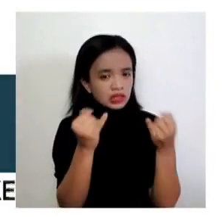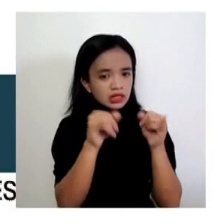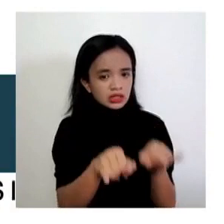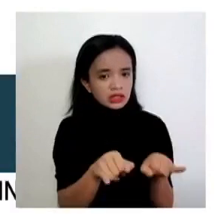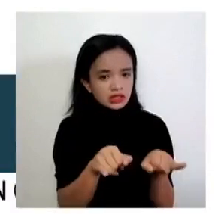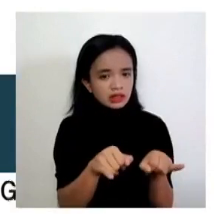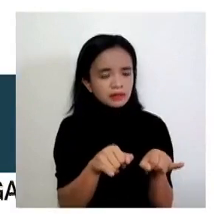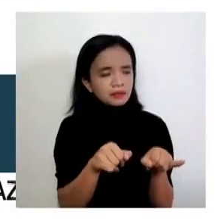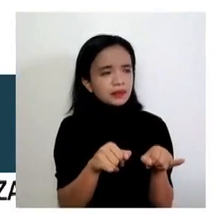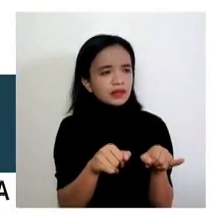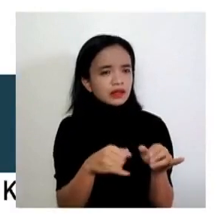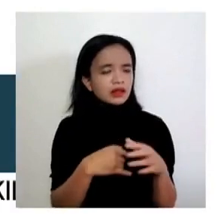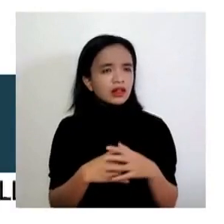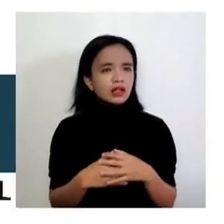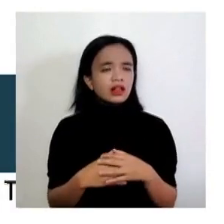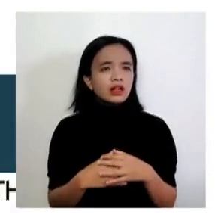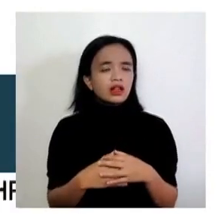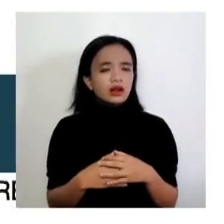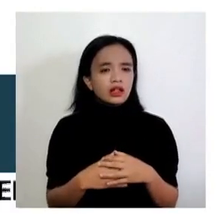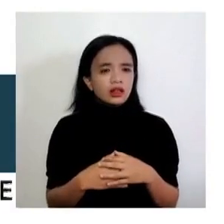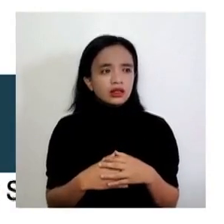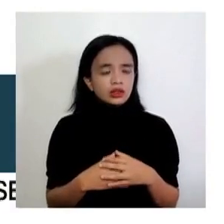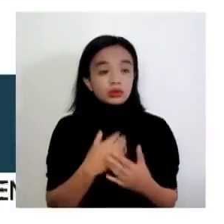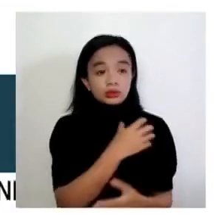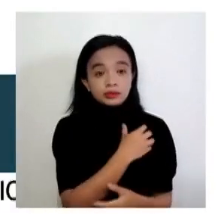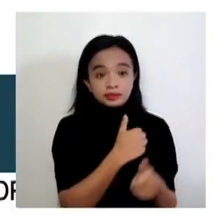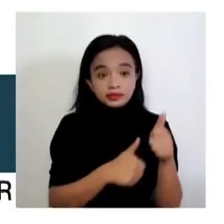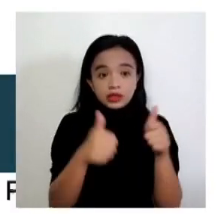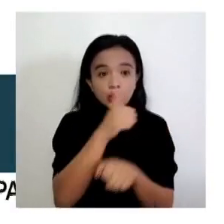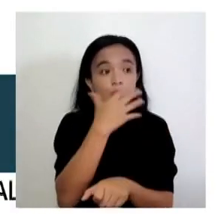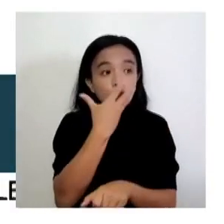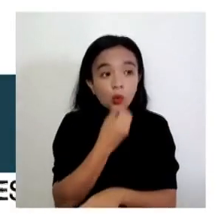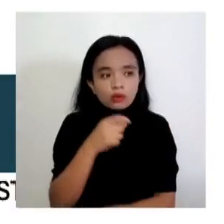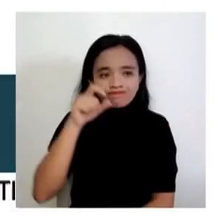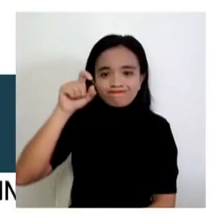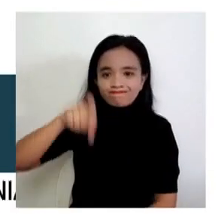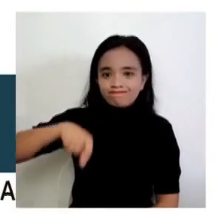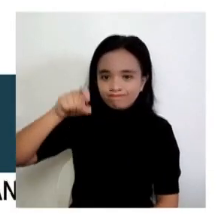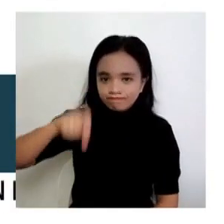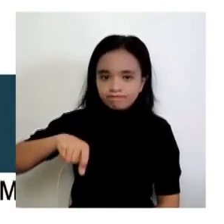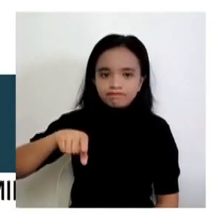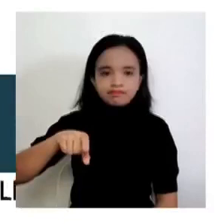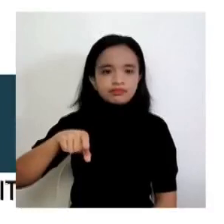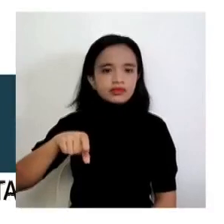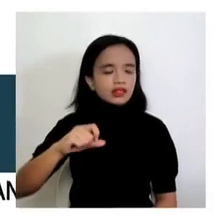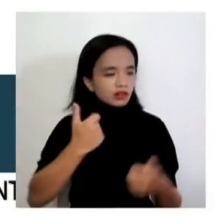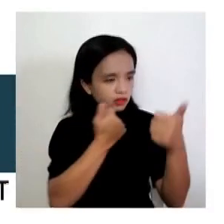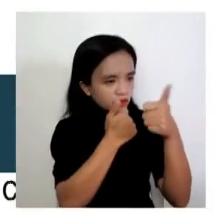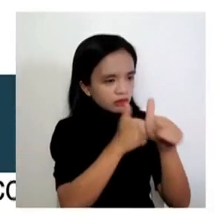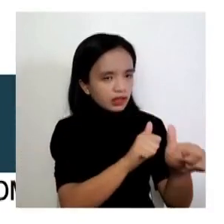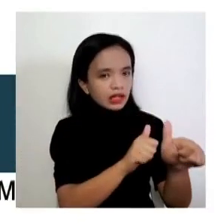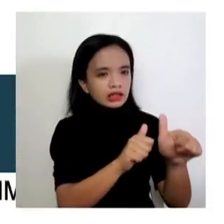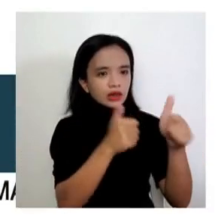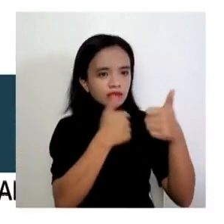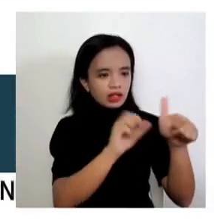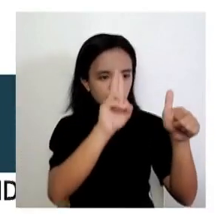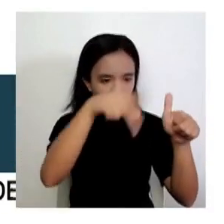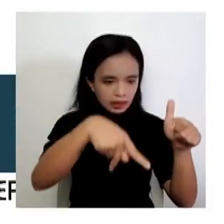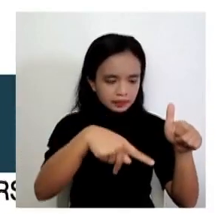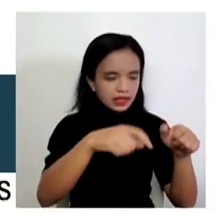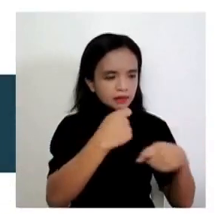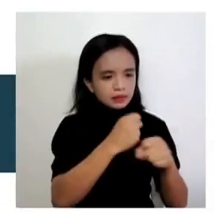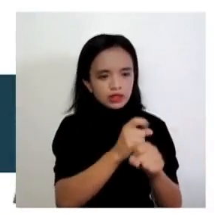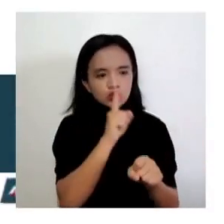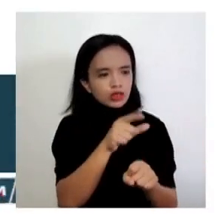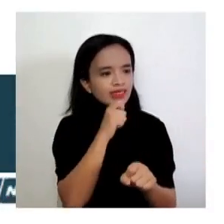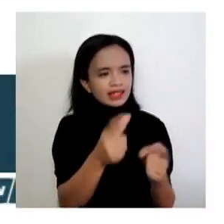authorities who are supposedly following this up and making sure that this is not happening?